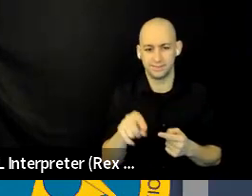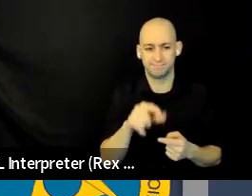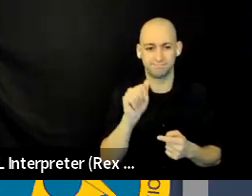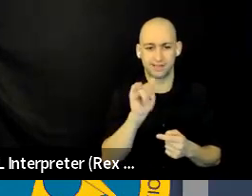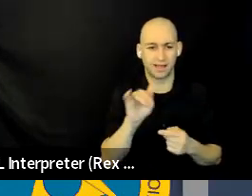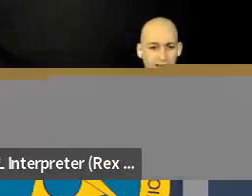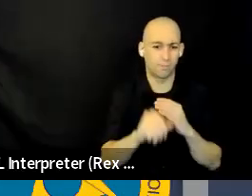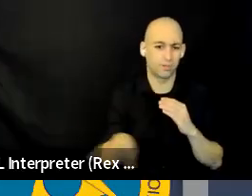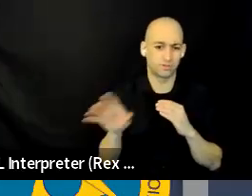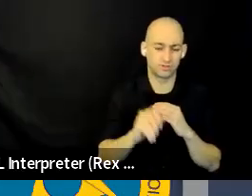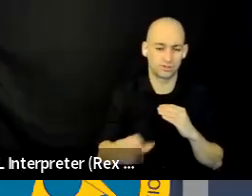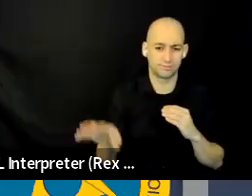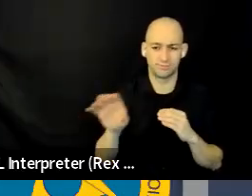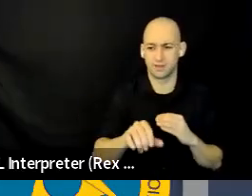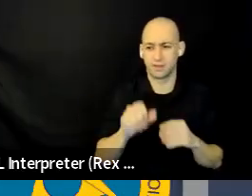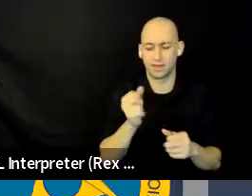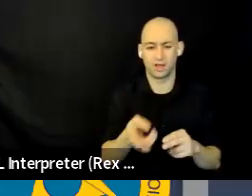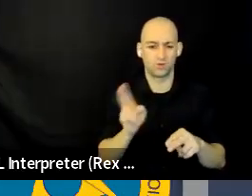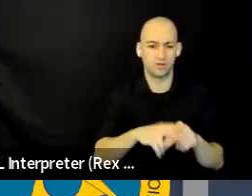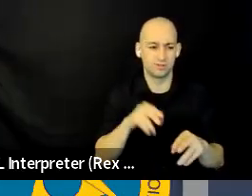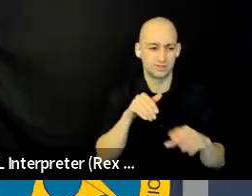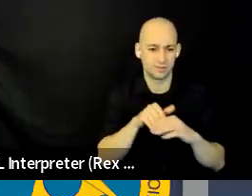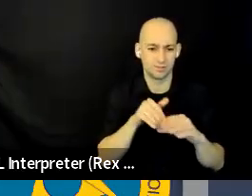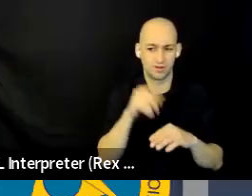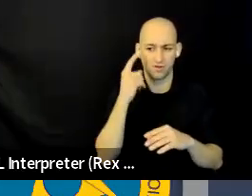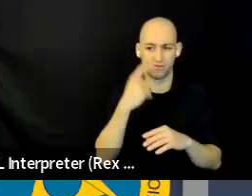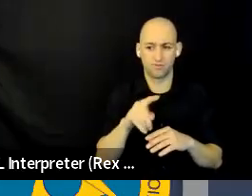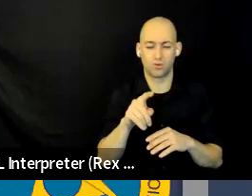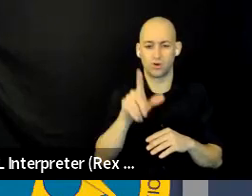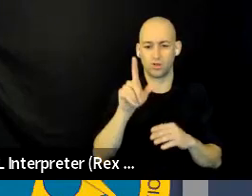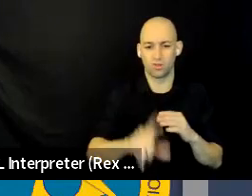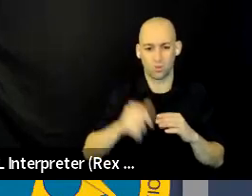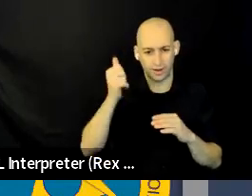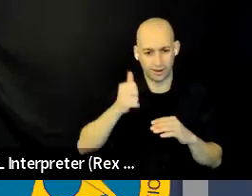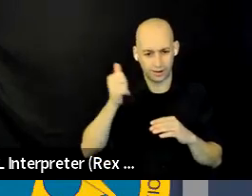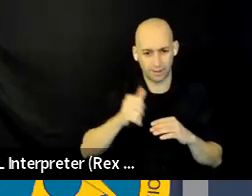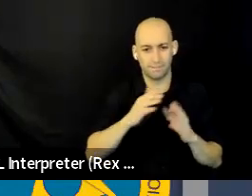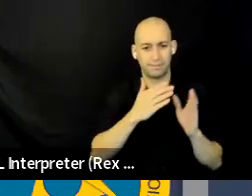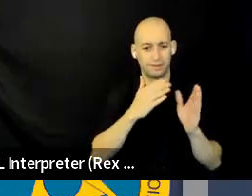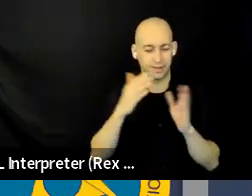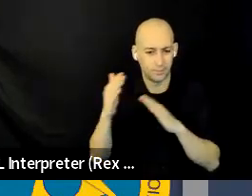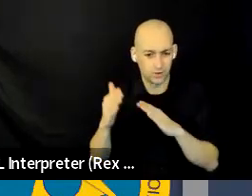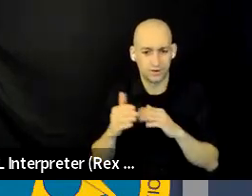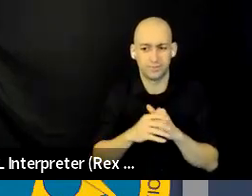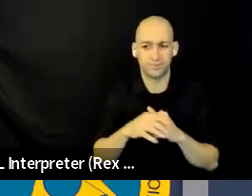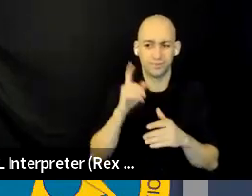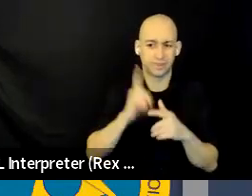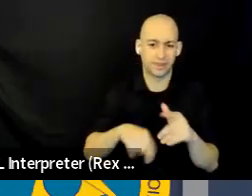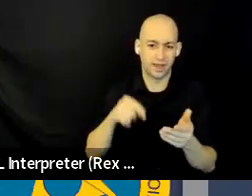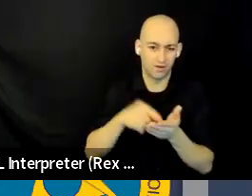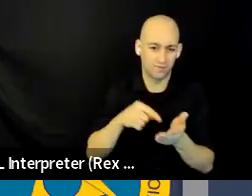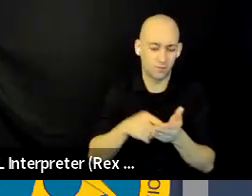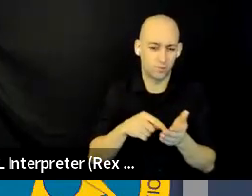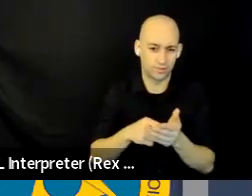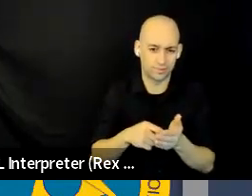and instead increase accessibility for non-auto modes for low-income neighborhoods that may not be able to afford the costs of car ownership. We